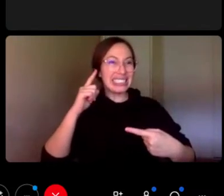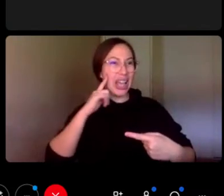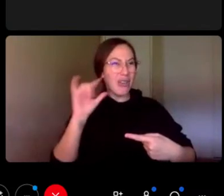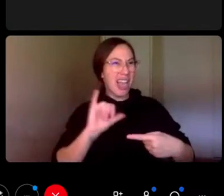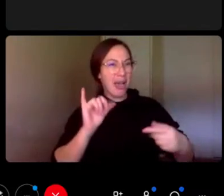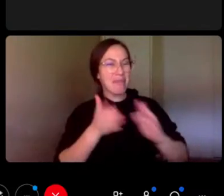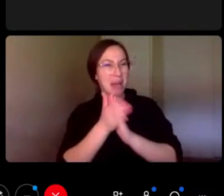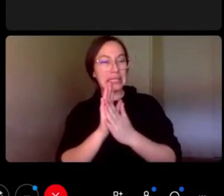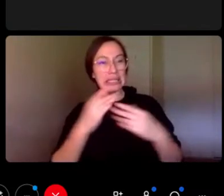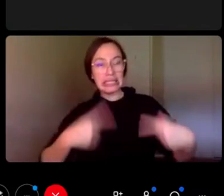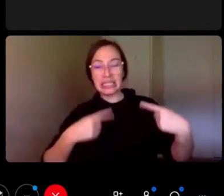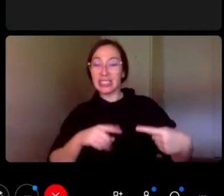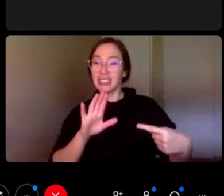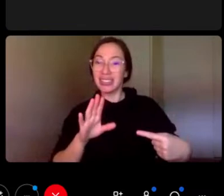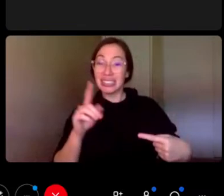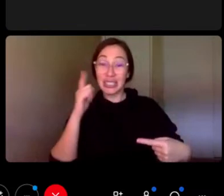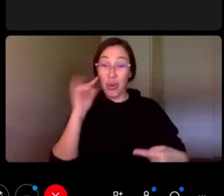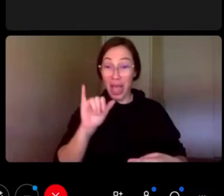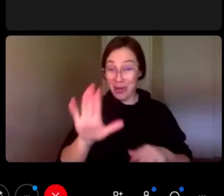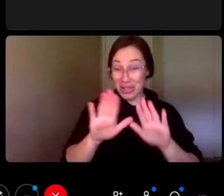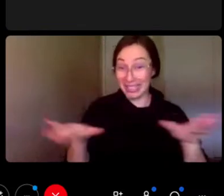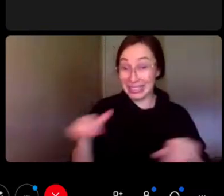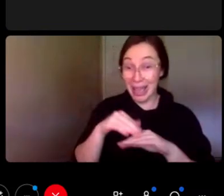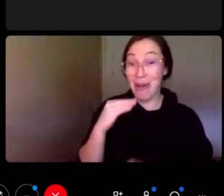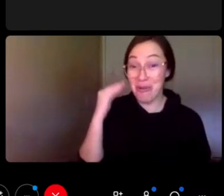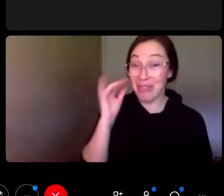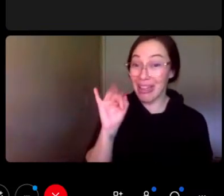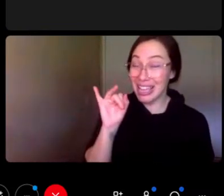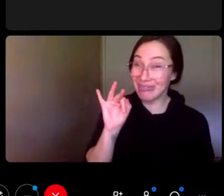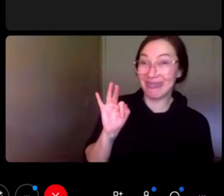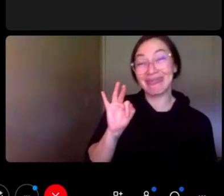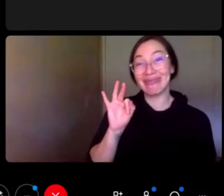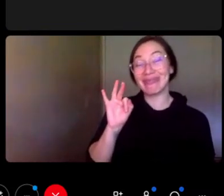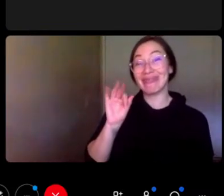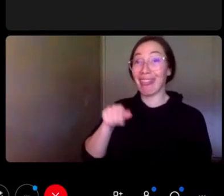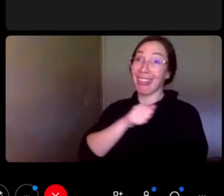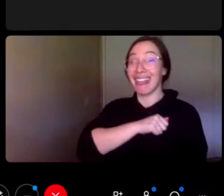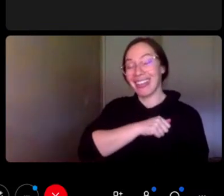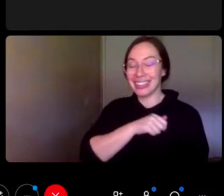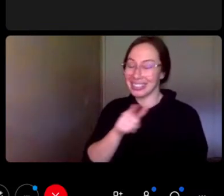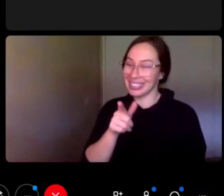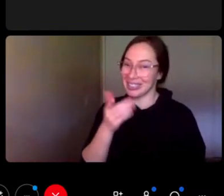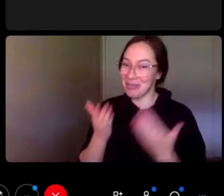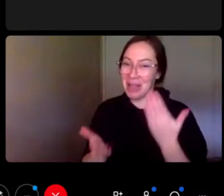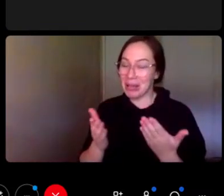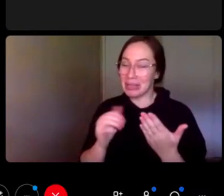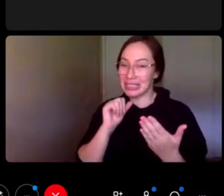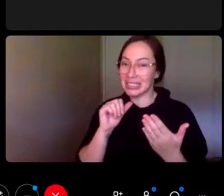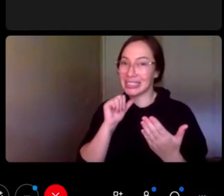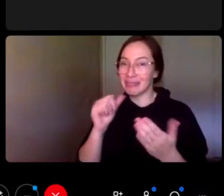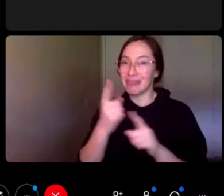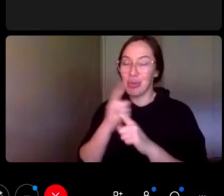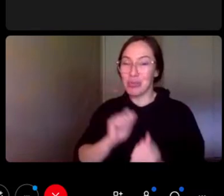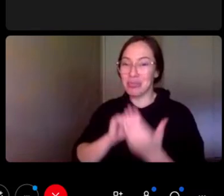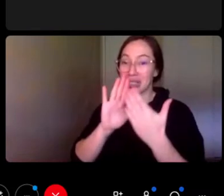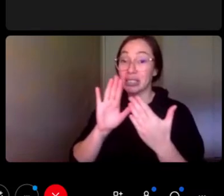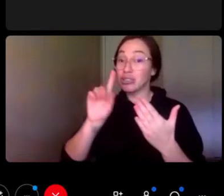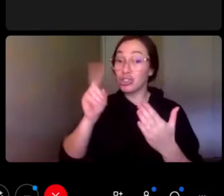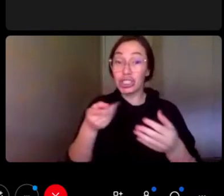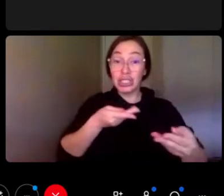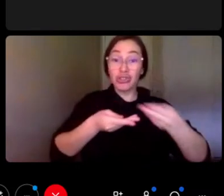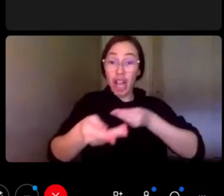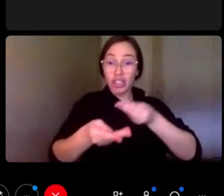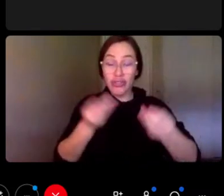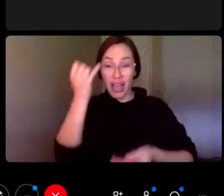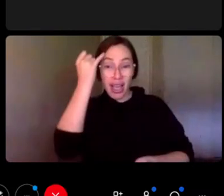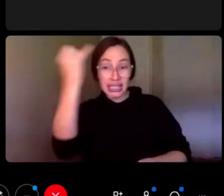argument, you start sounding like your kids at home, you probably are getting off course. It's an exchange of ideas or